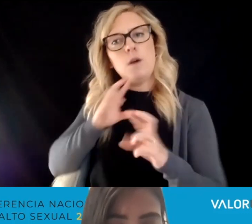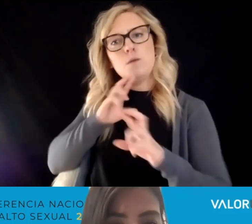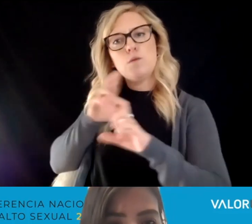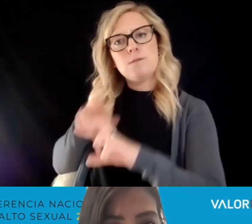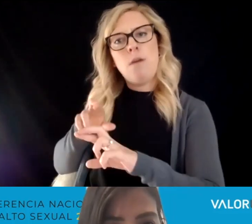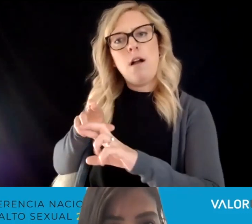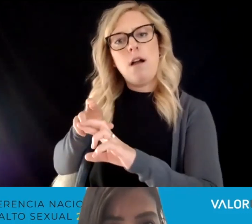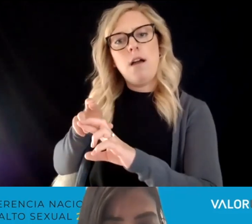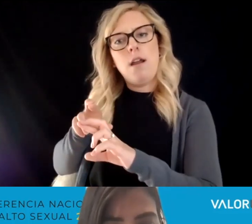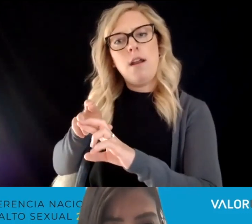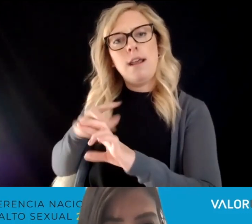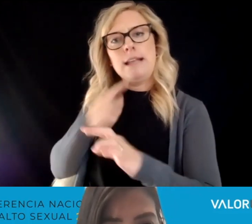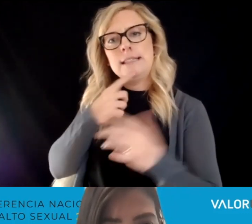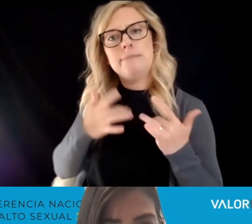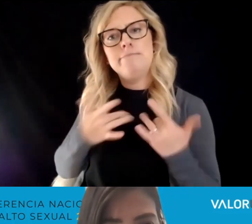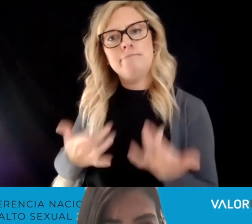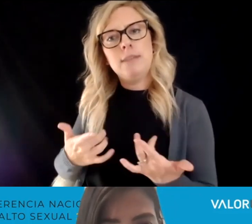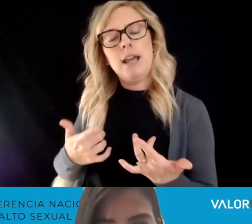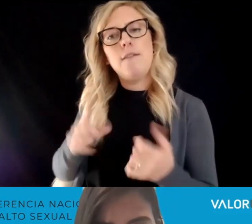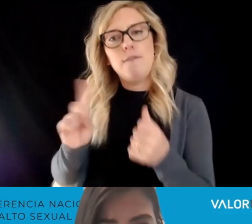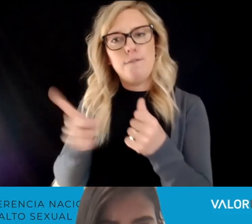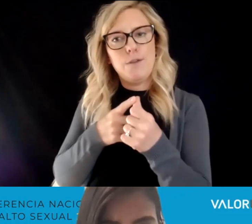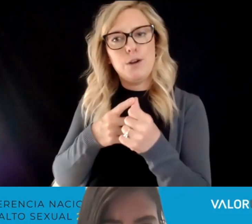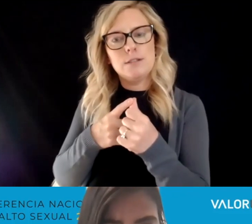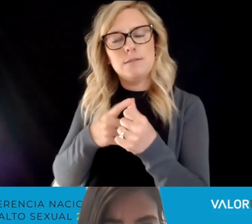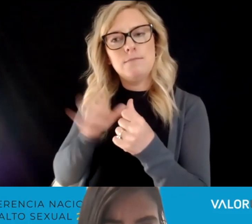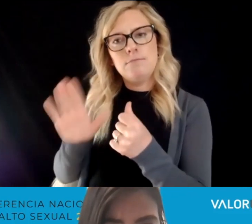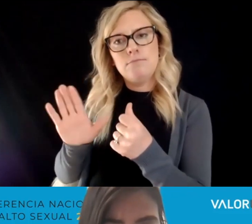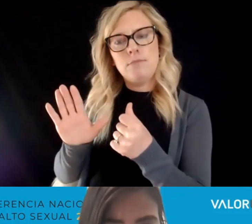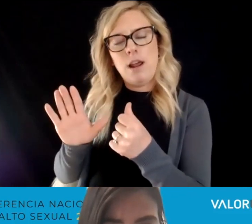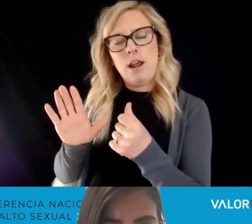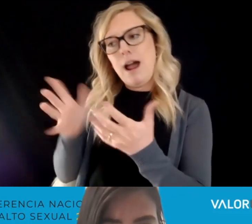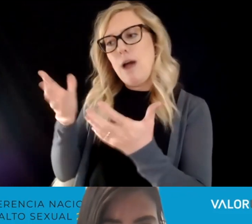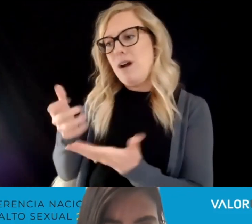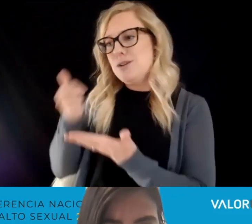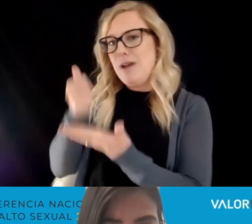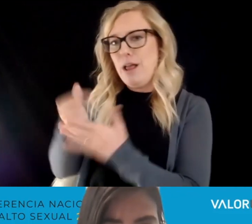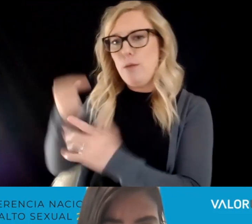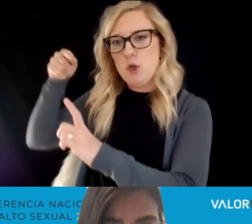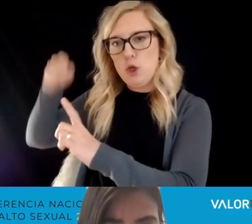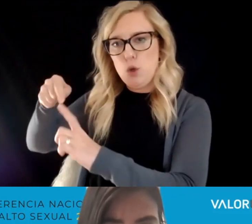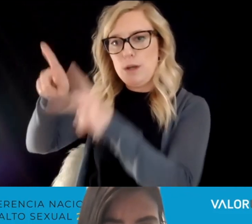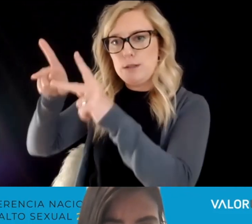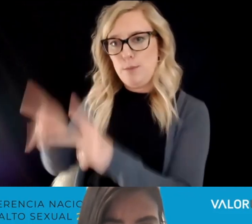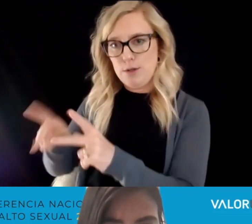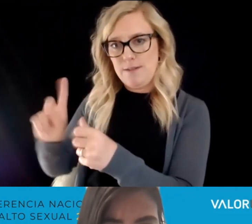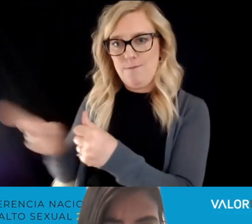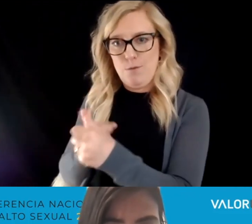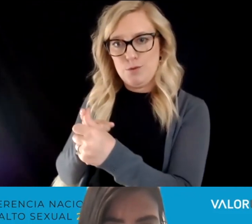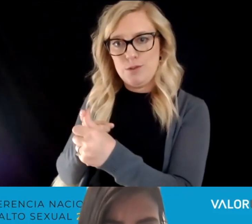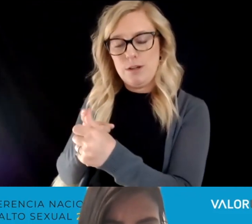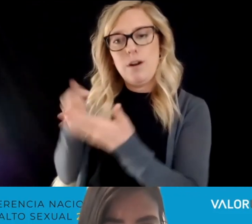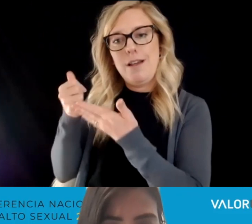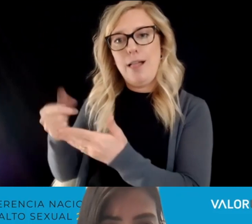Oftentimes, I will say, first of all, let me find out how to help you as a person. Let me help you first.